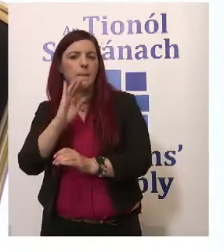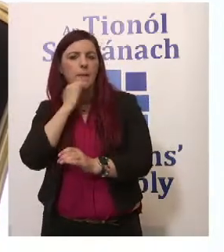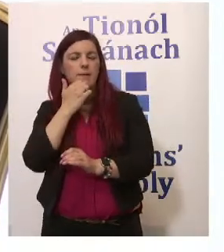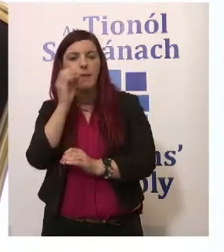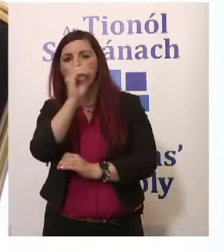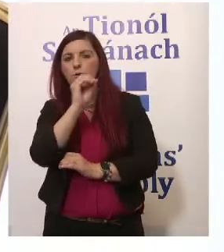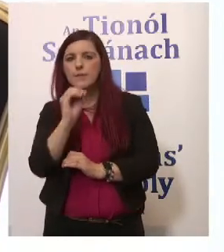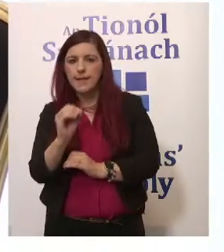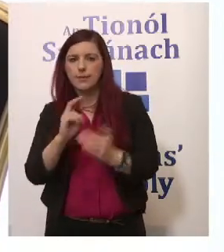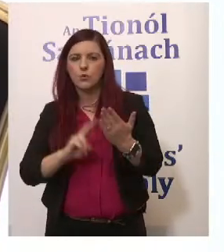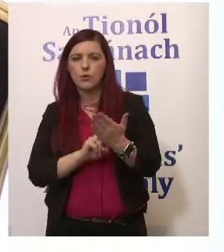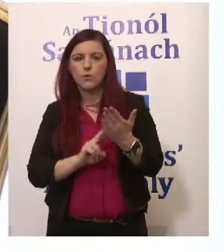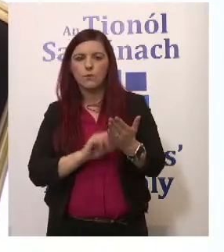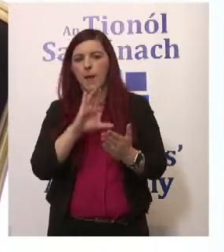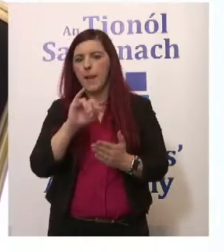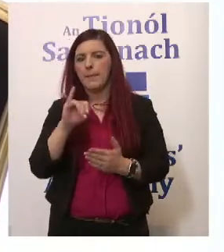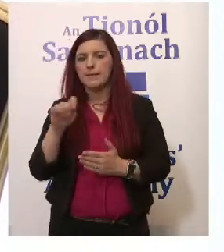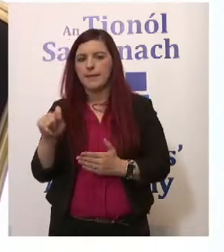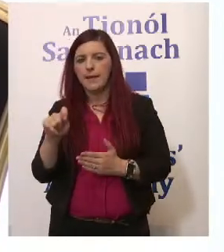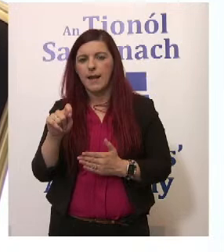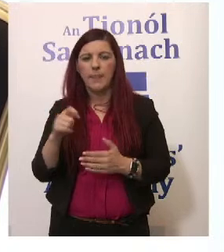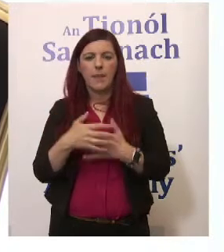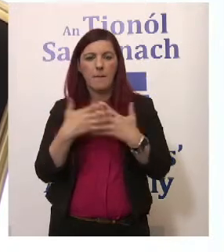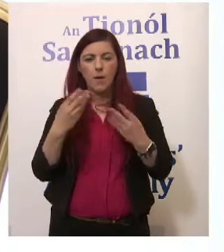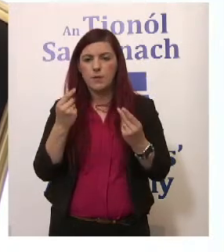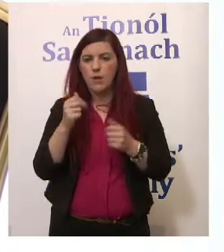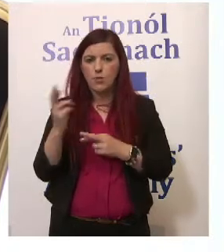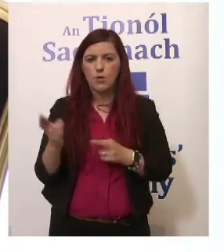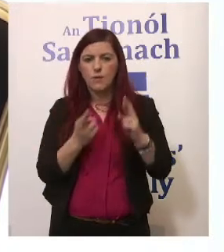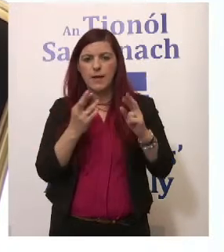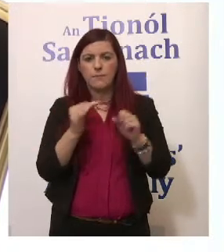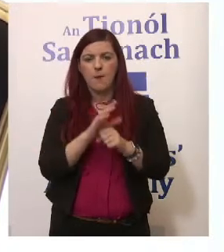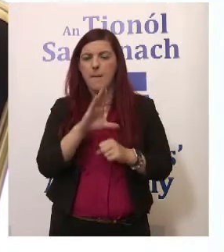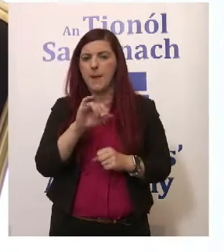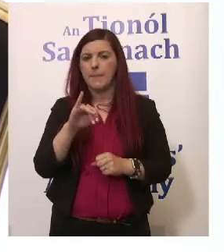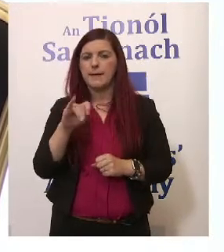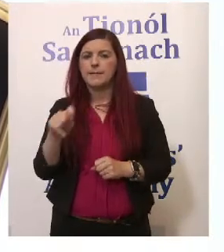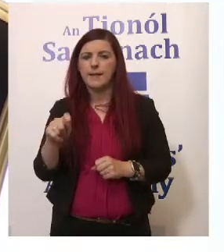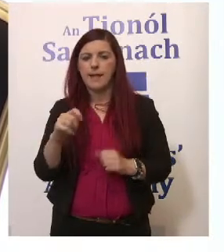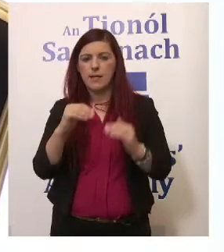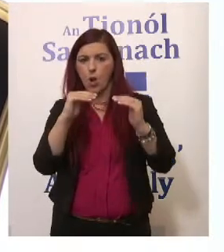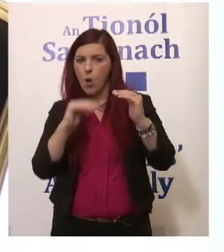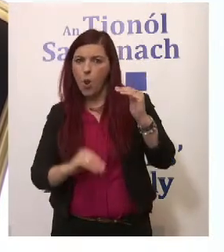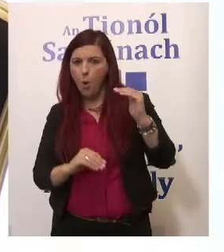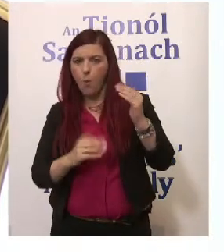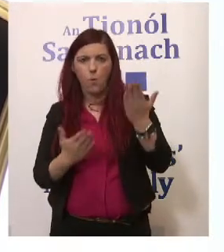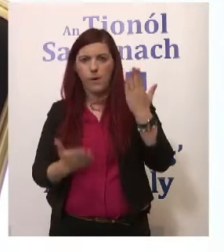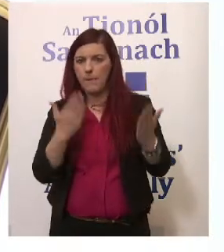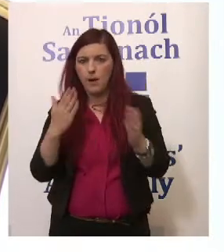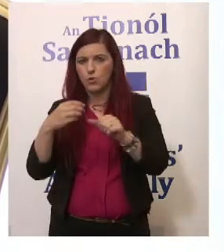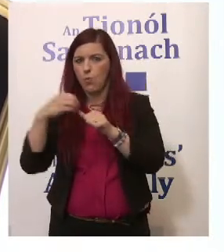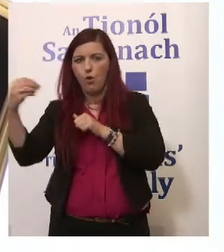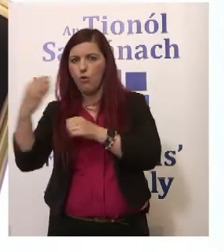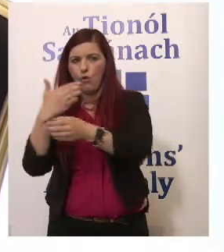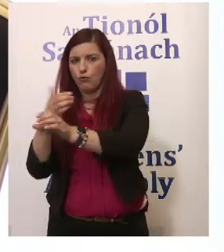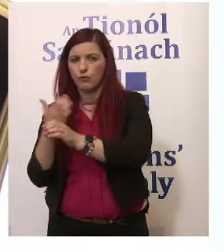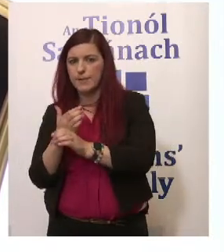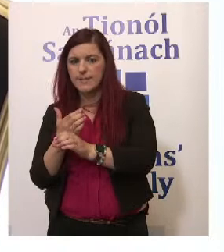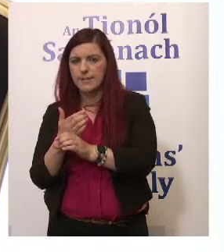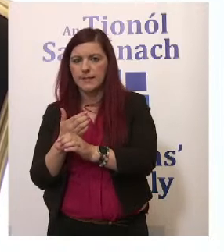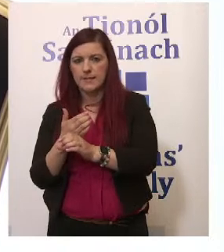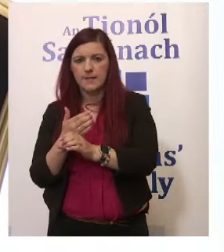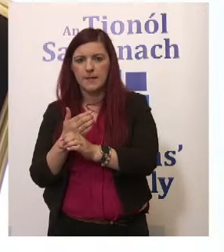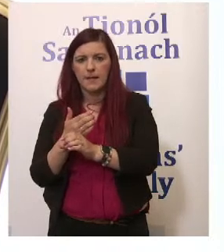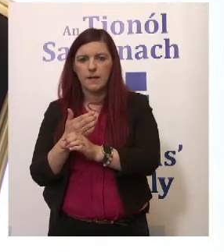we levy. So in particular, the amount of money we raise from the local property tax is really, really small in comparison to other